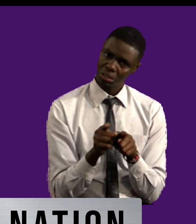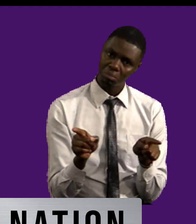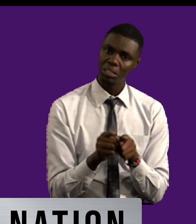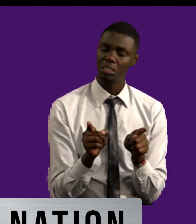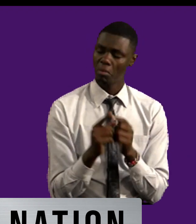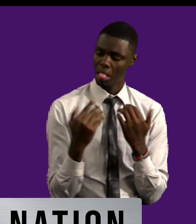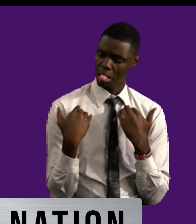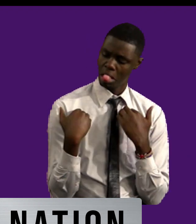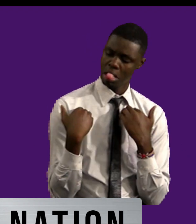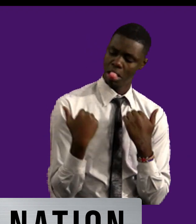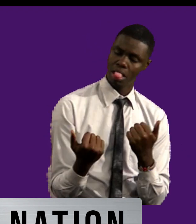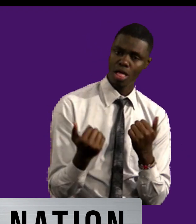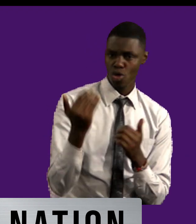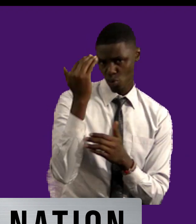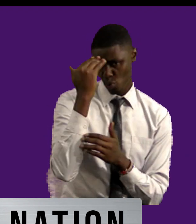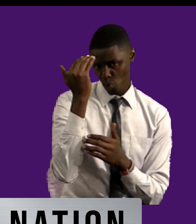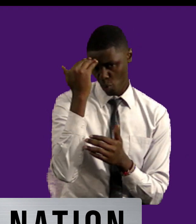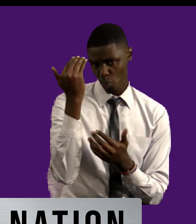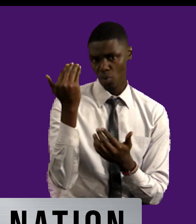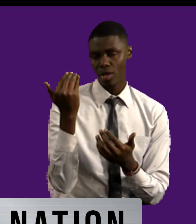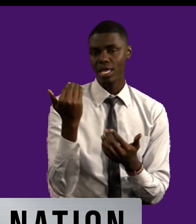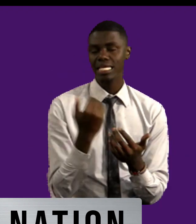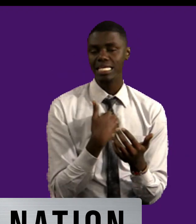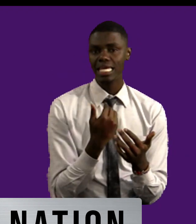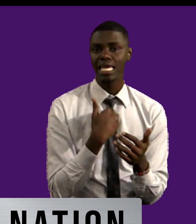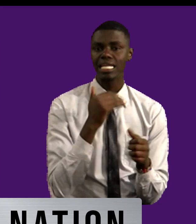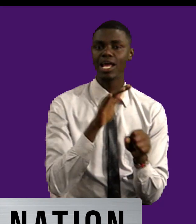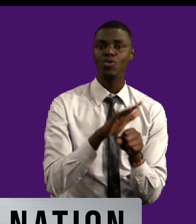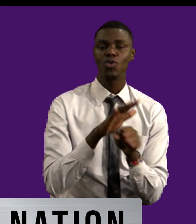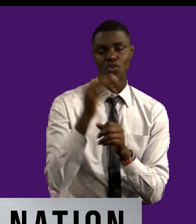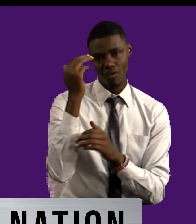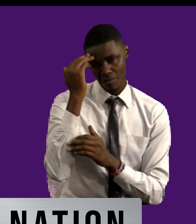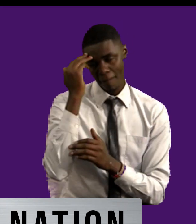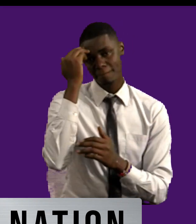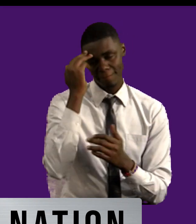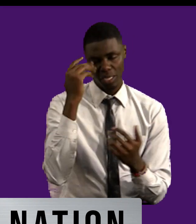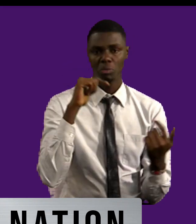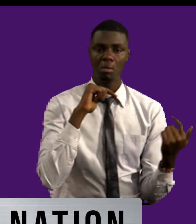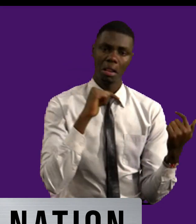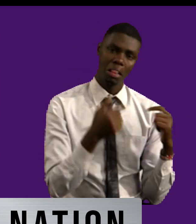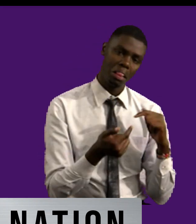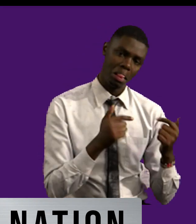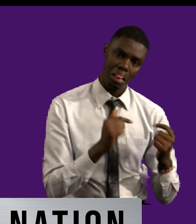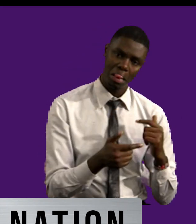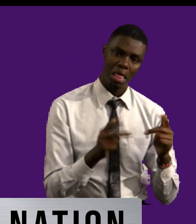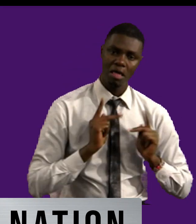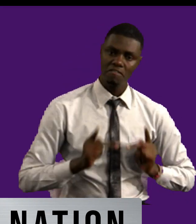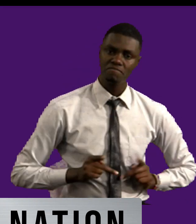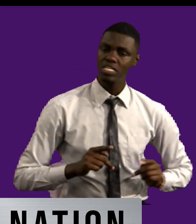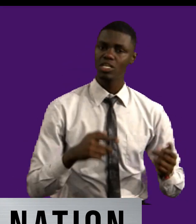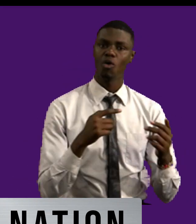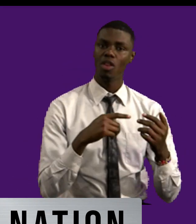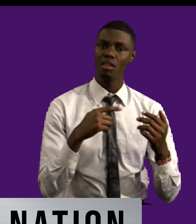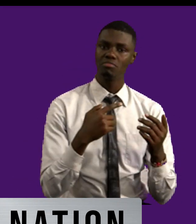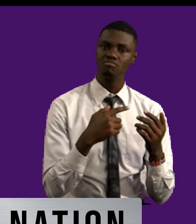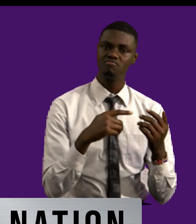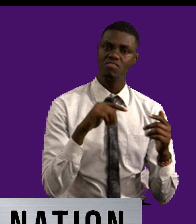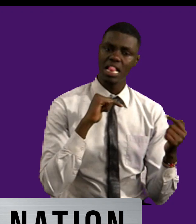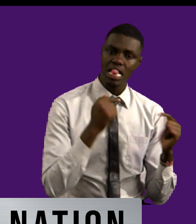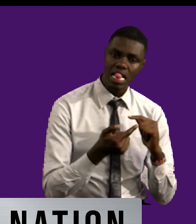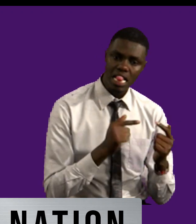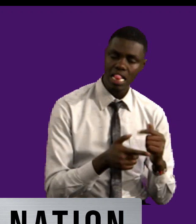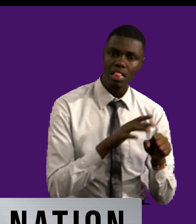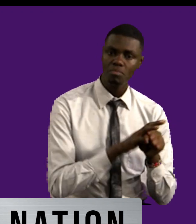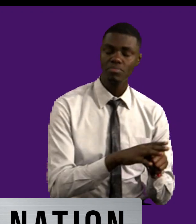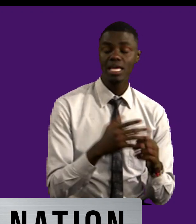recuperating from, he underwent a lot of mental torture, physical torture as well, but he is healing